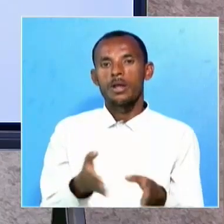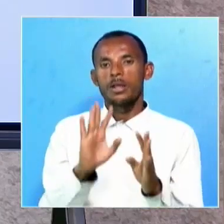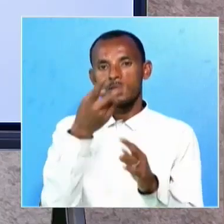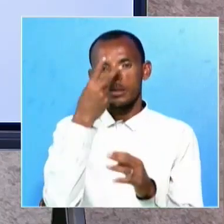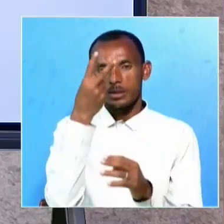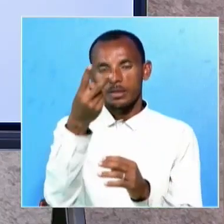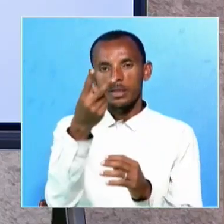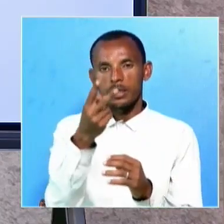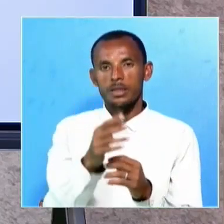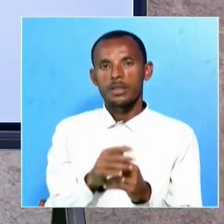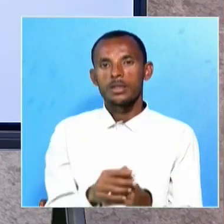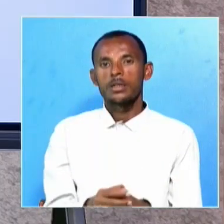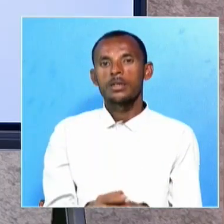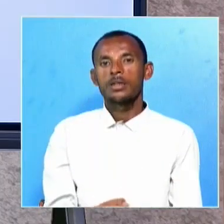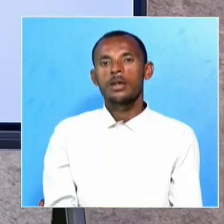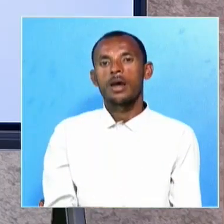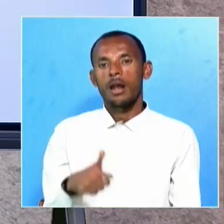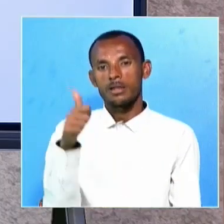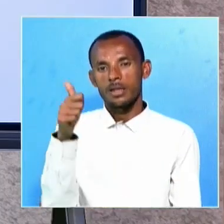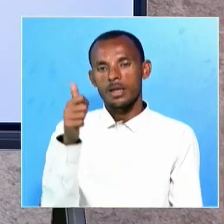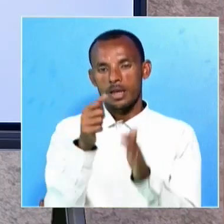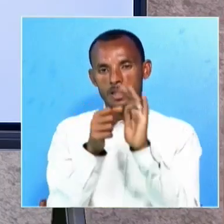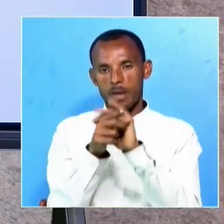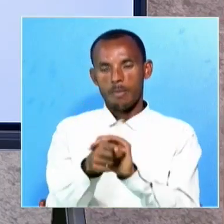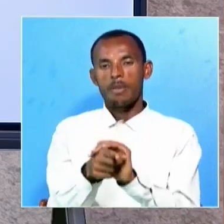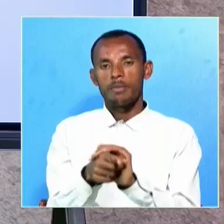see another example.